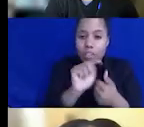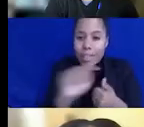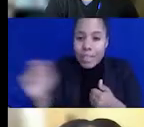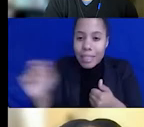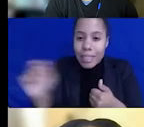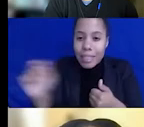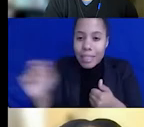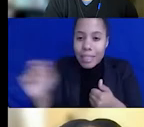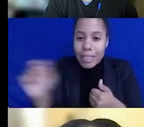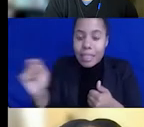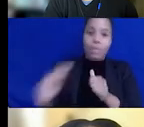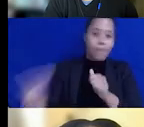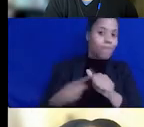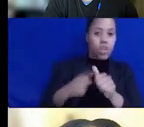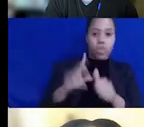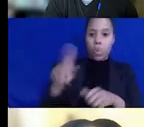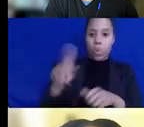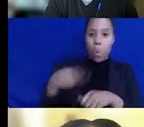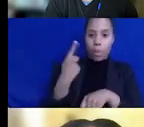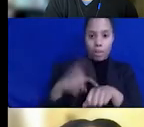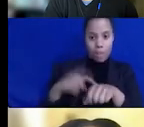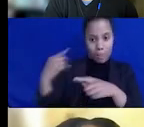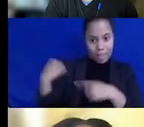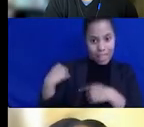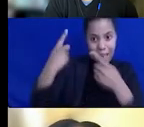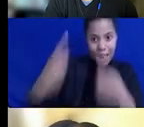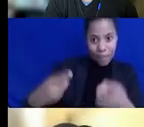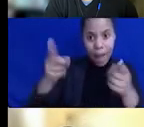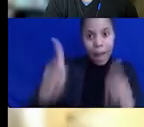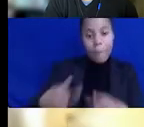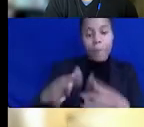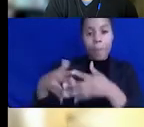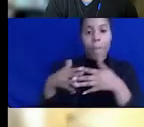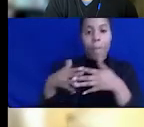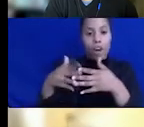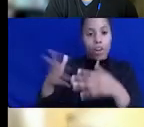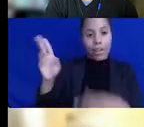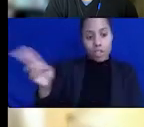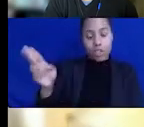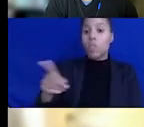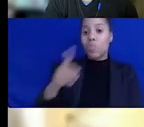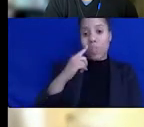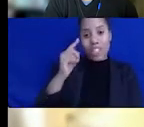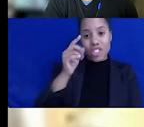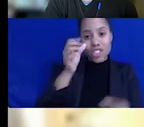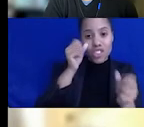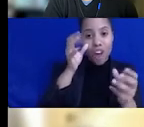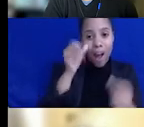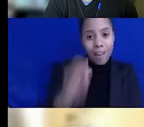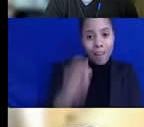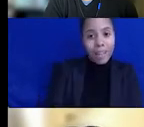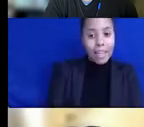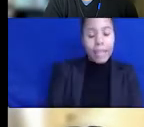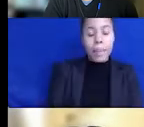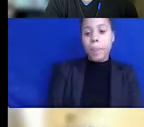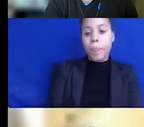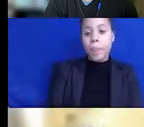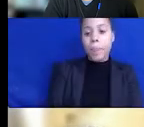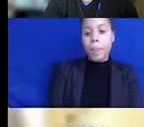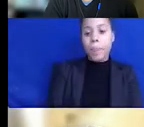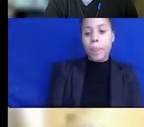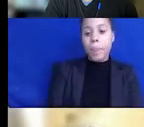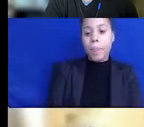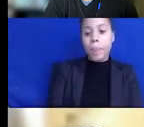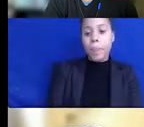only time that this has ever been done in American history, which is shocking in itself and pretty alarming. And what they found was